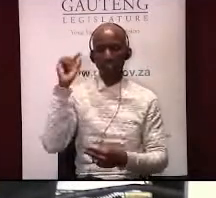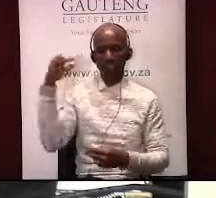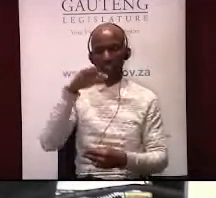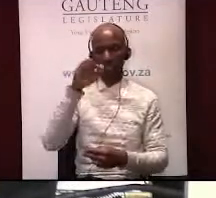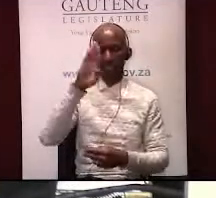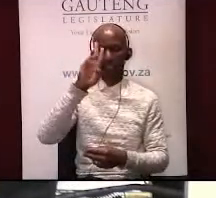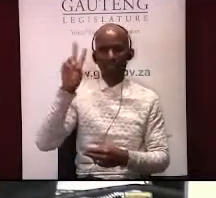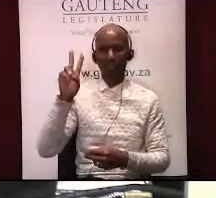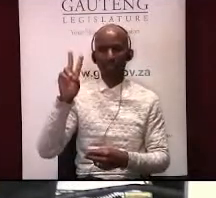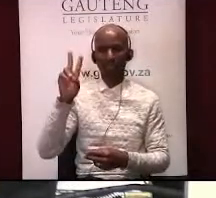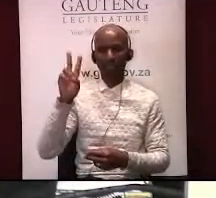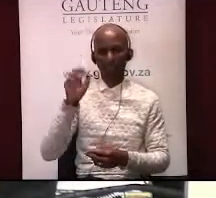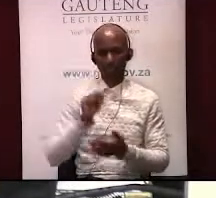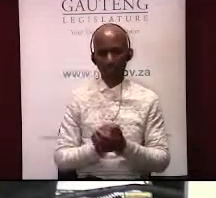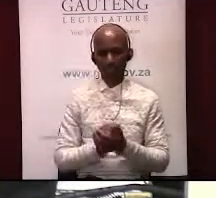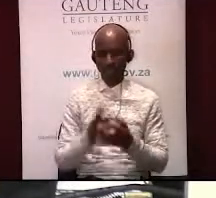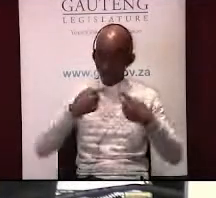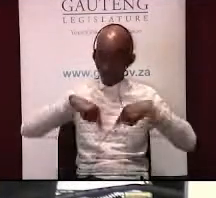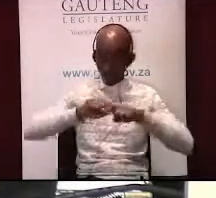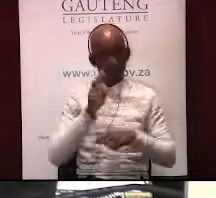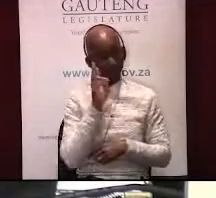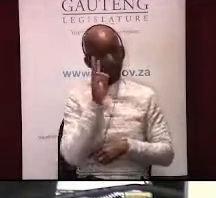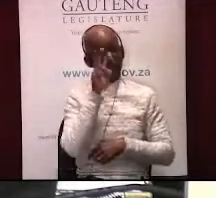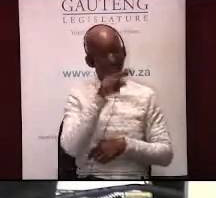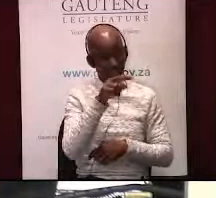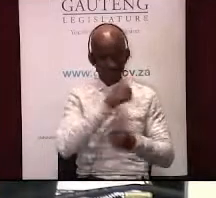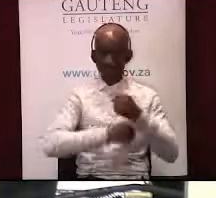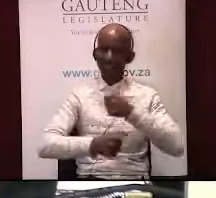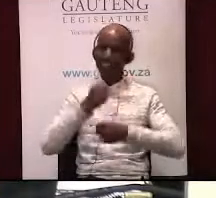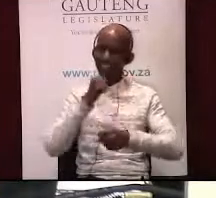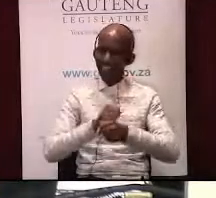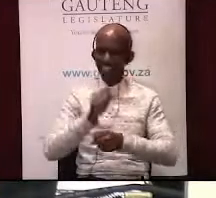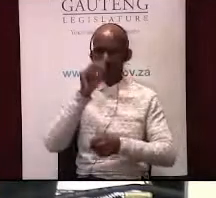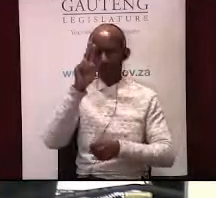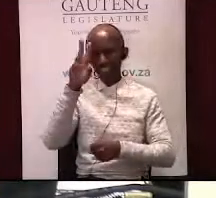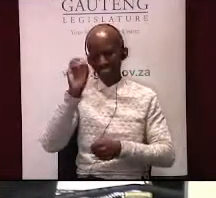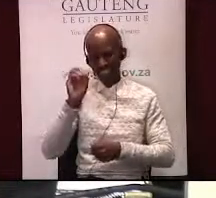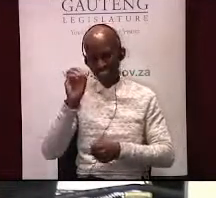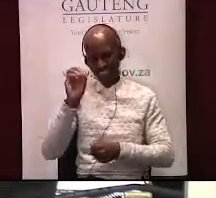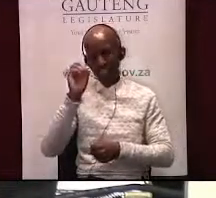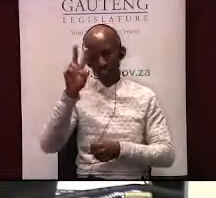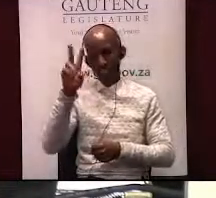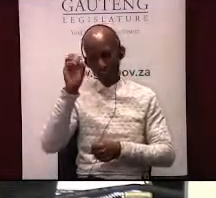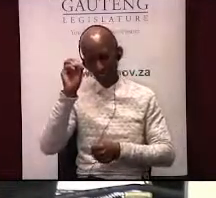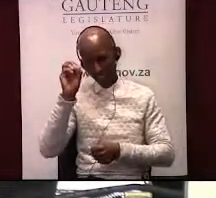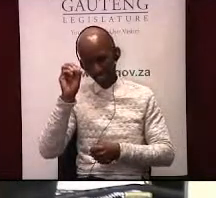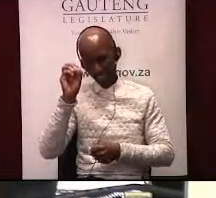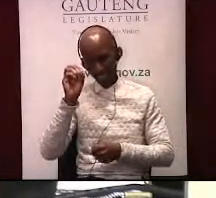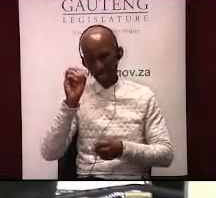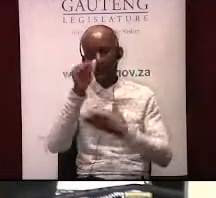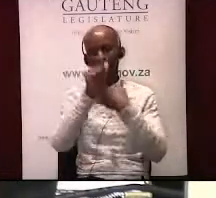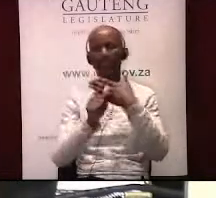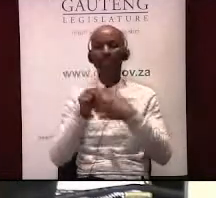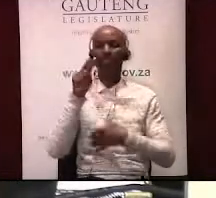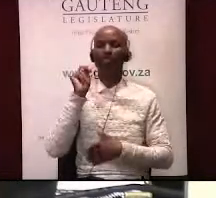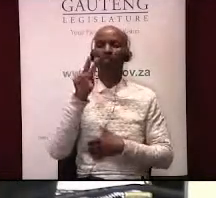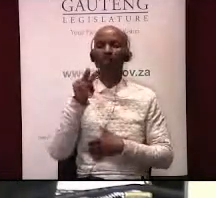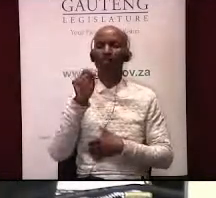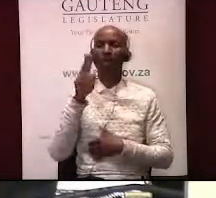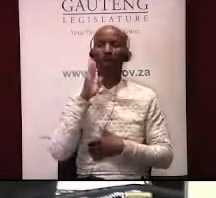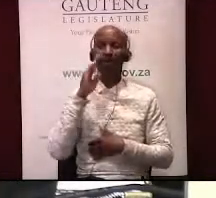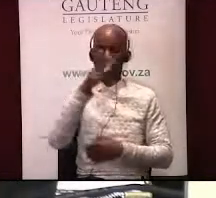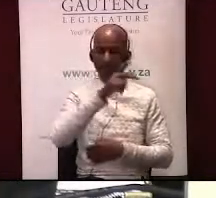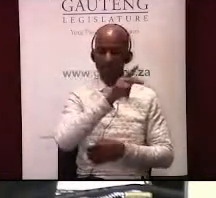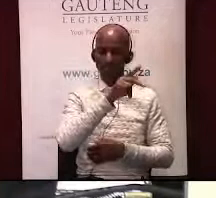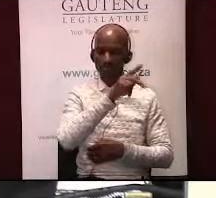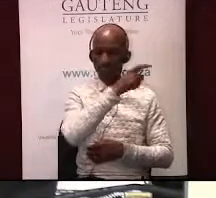violence. We have seen in 2020, I think it was in November 2020, when the